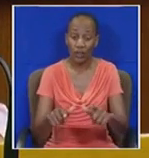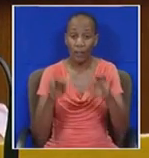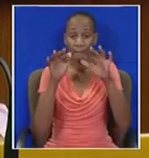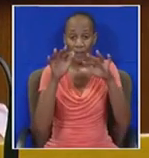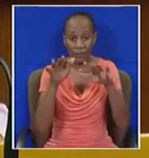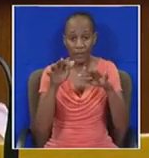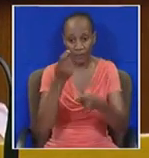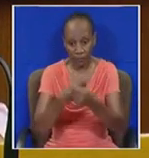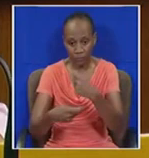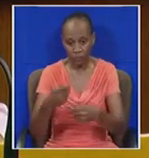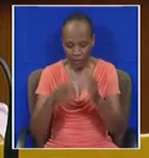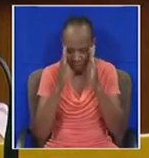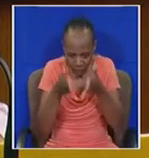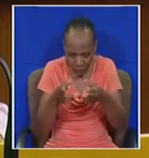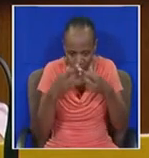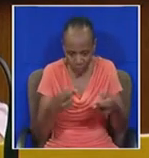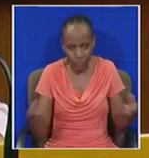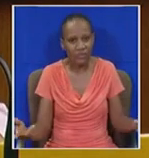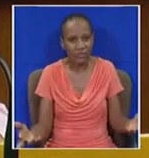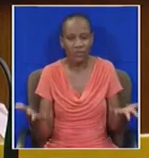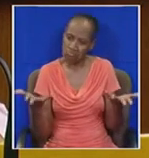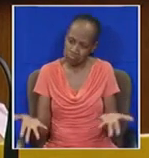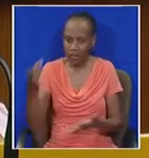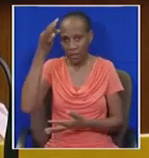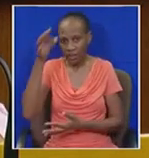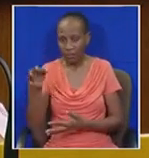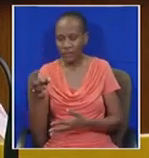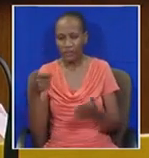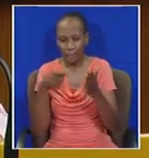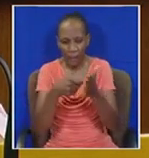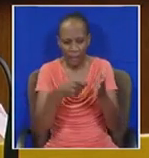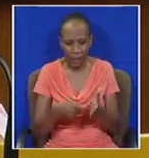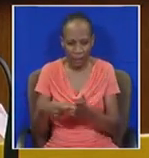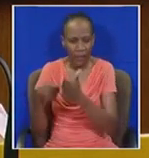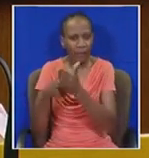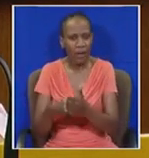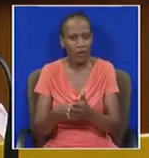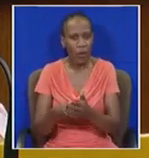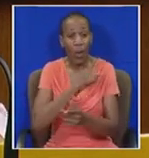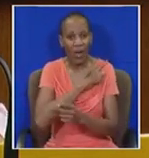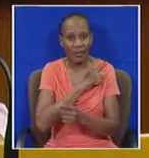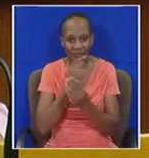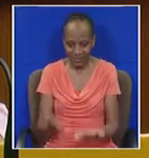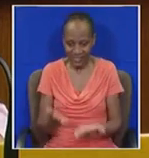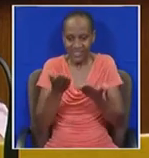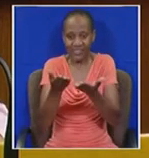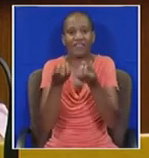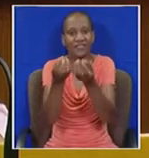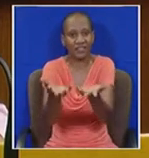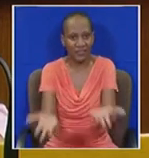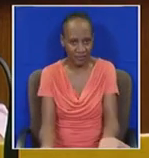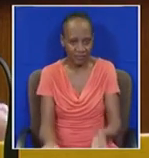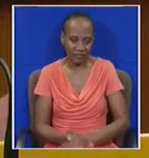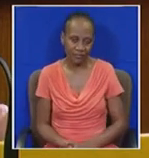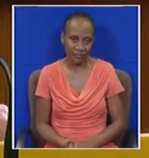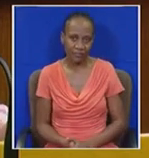focuses on goods that the government procures mostly for its service delivery. And we